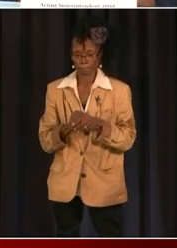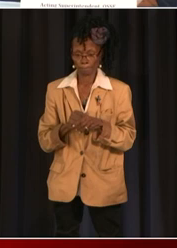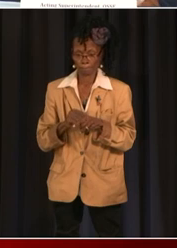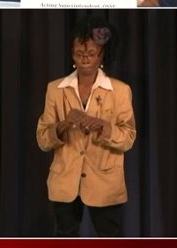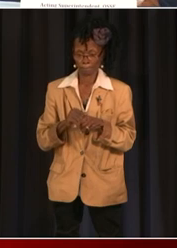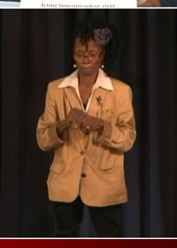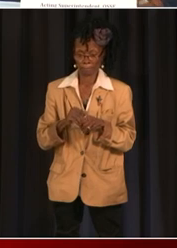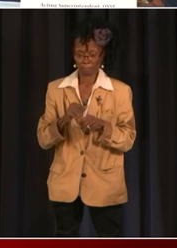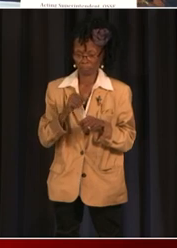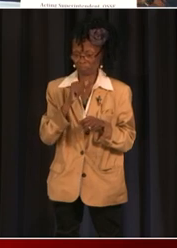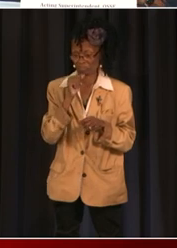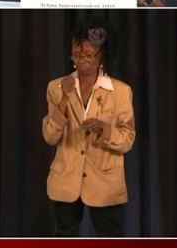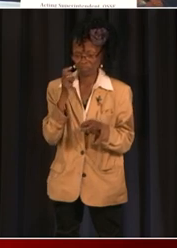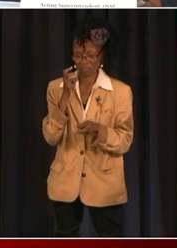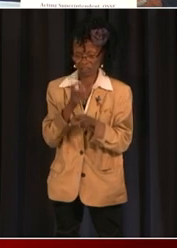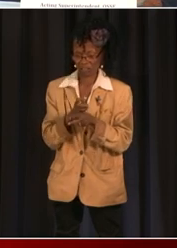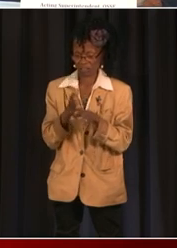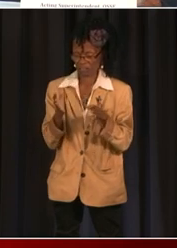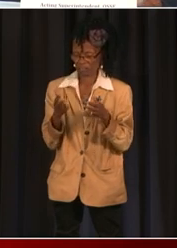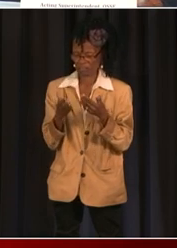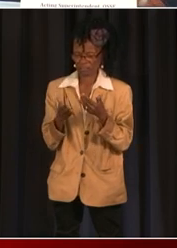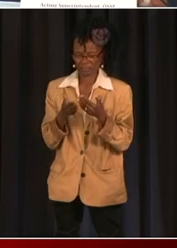Non-invasive and very user-friendly.